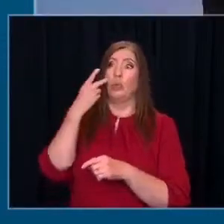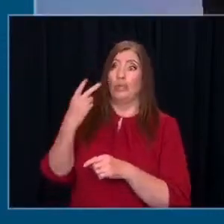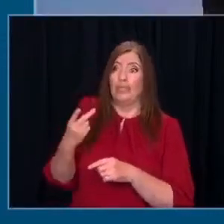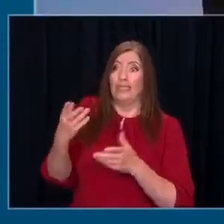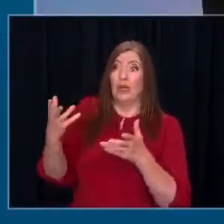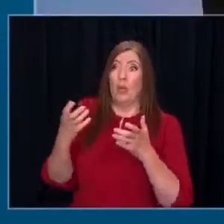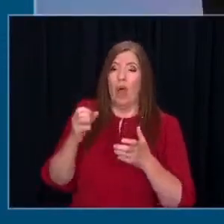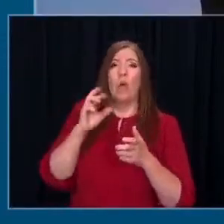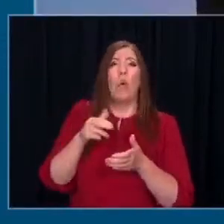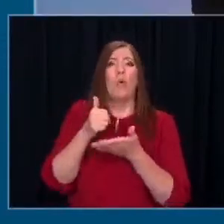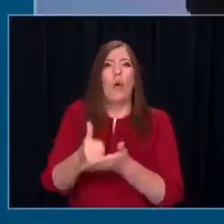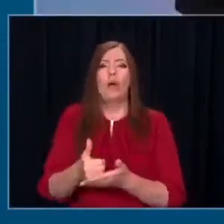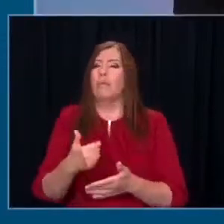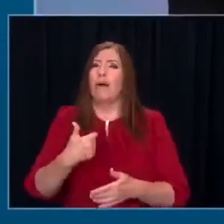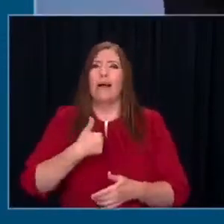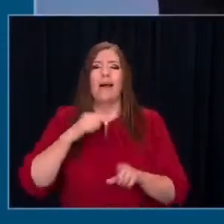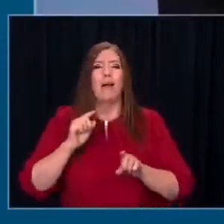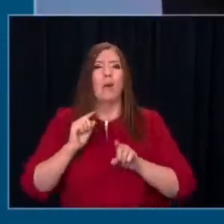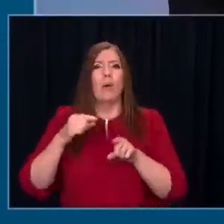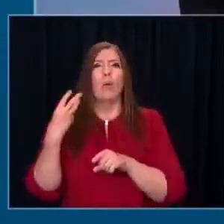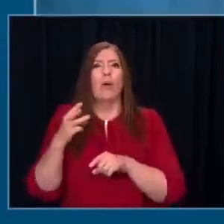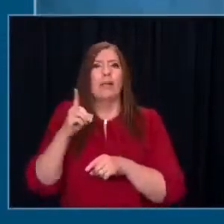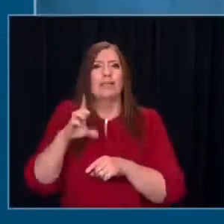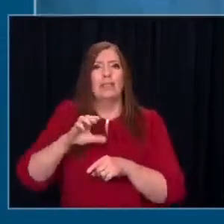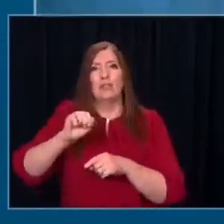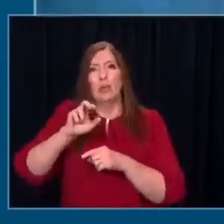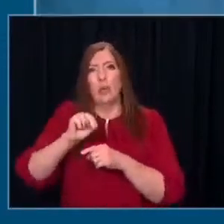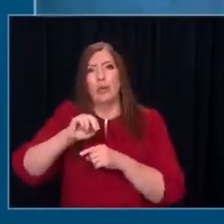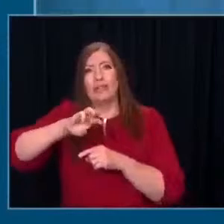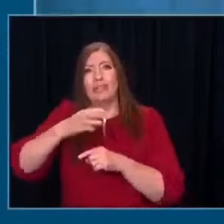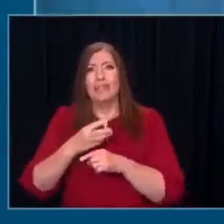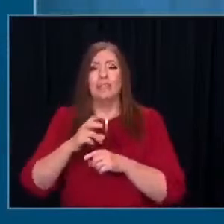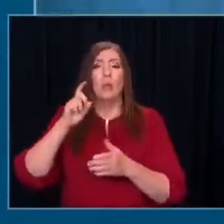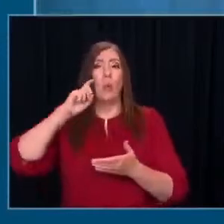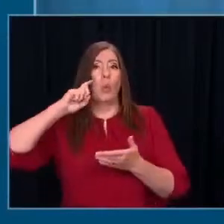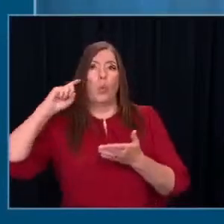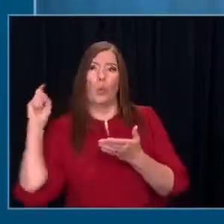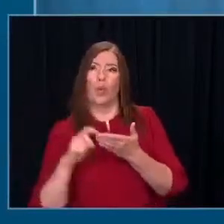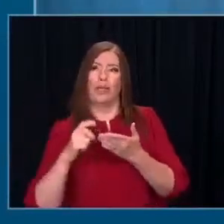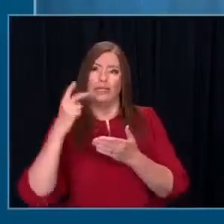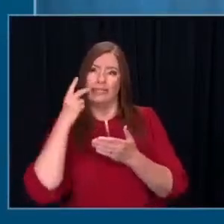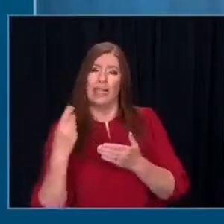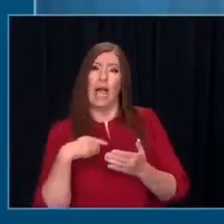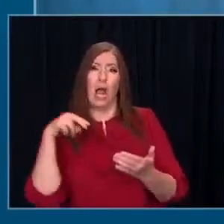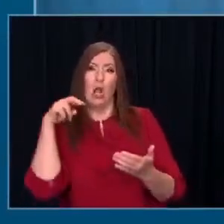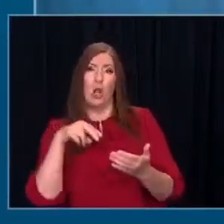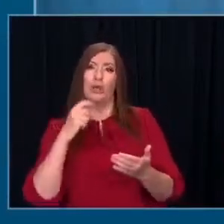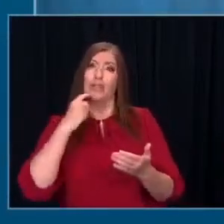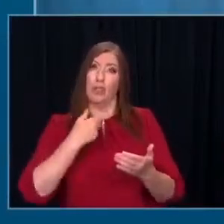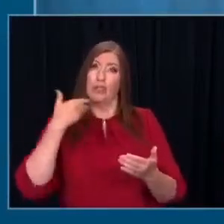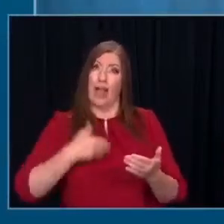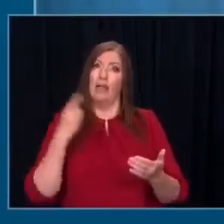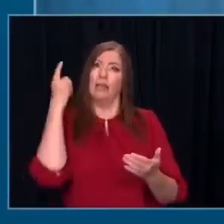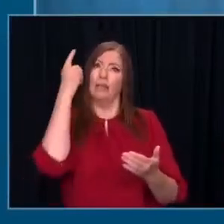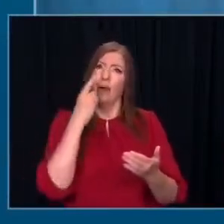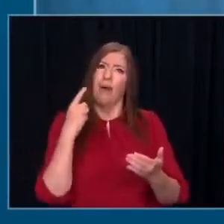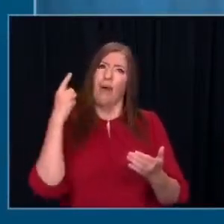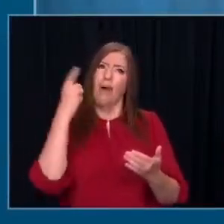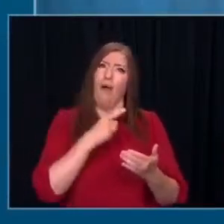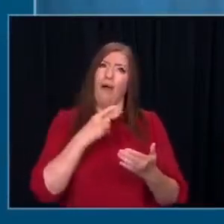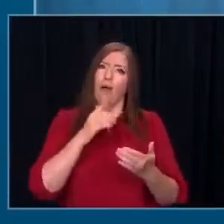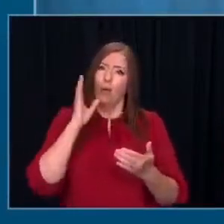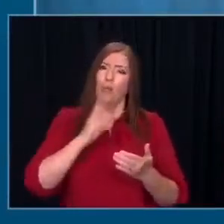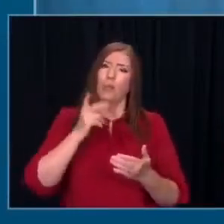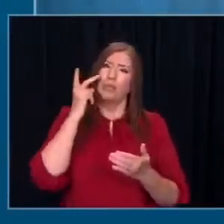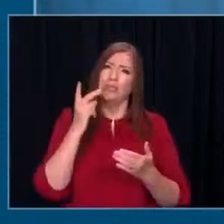went there just to witness it. And the thing is that when I looked at it, I really seriously thought that we were going to